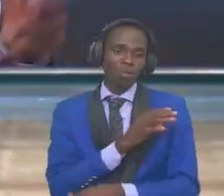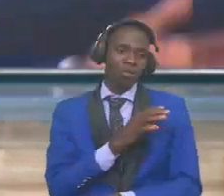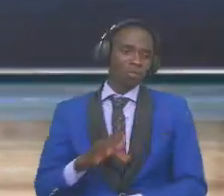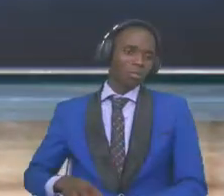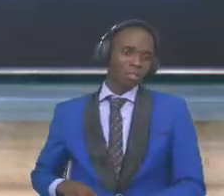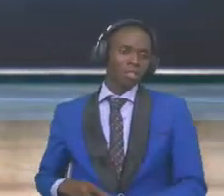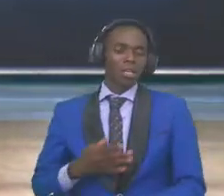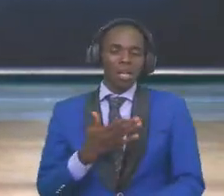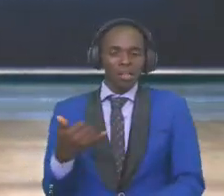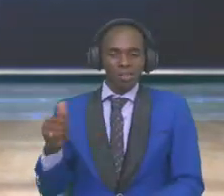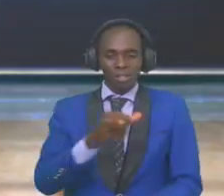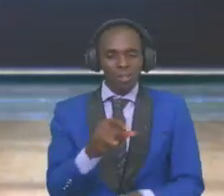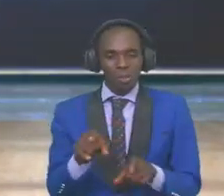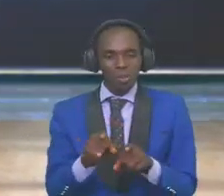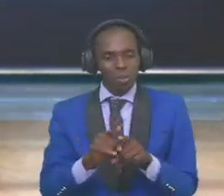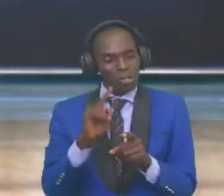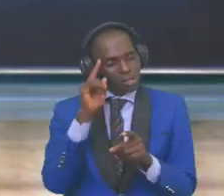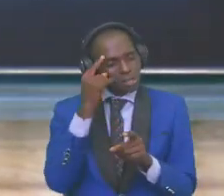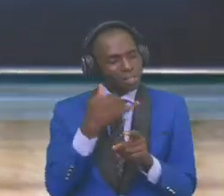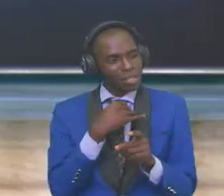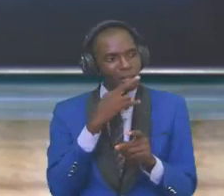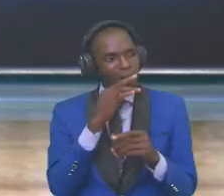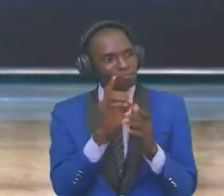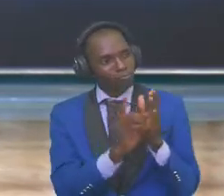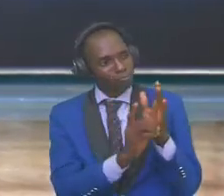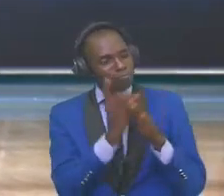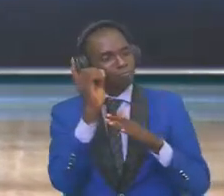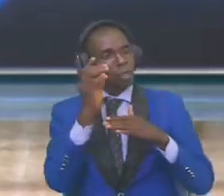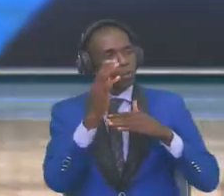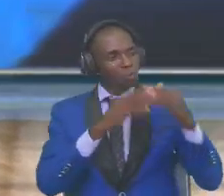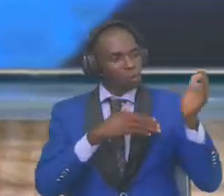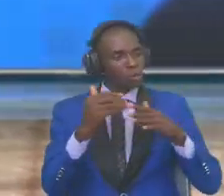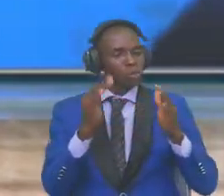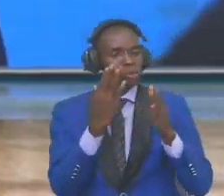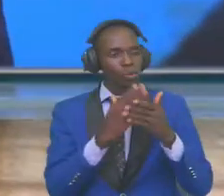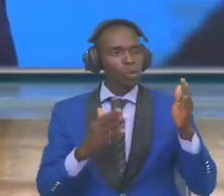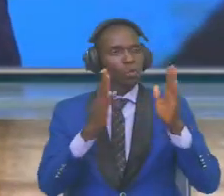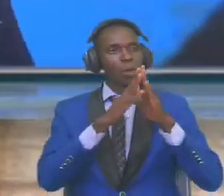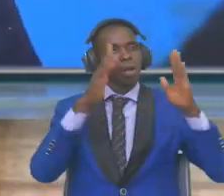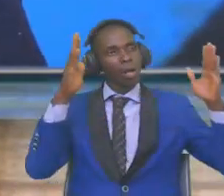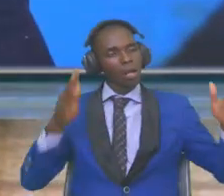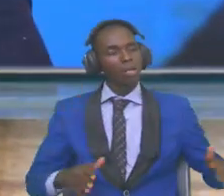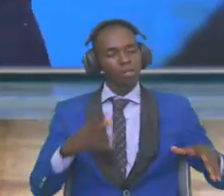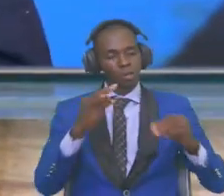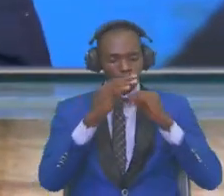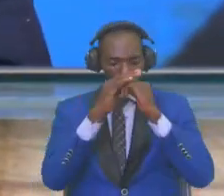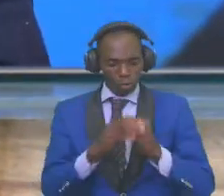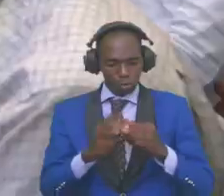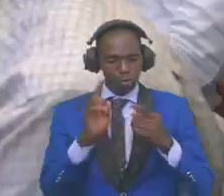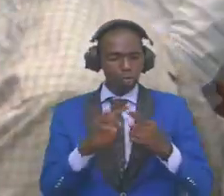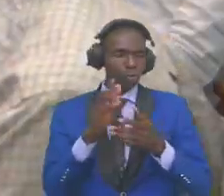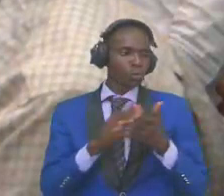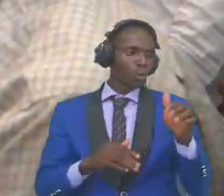religious sanctuaries for some worshippers. They don't do that out of the love of Christ. They have not known